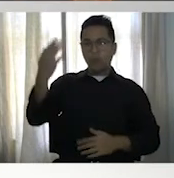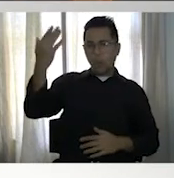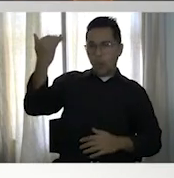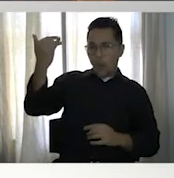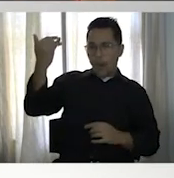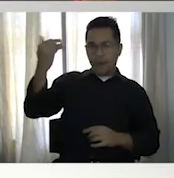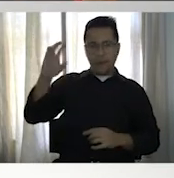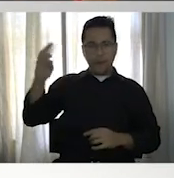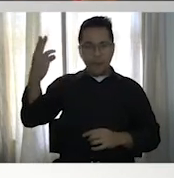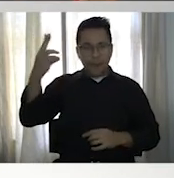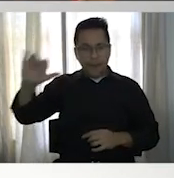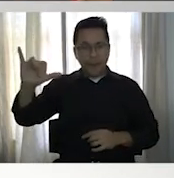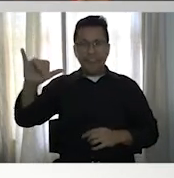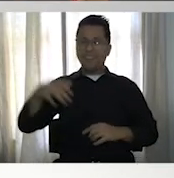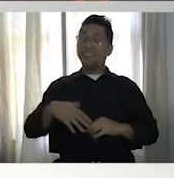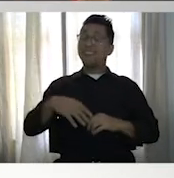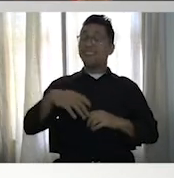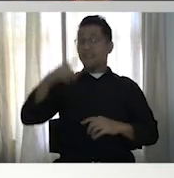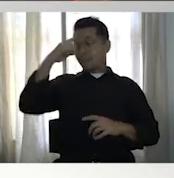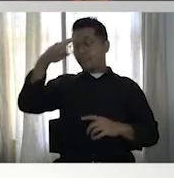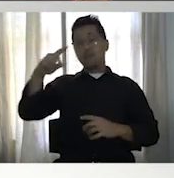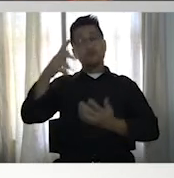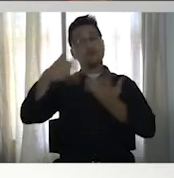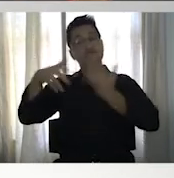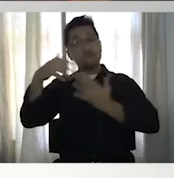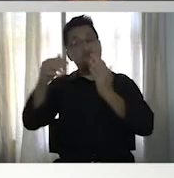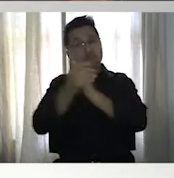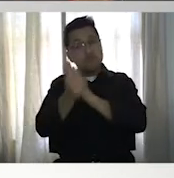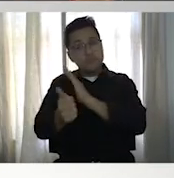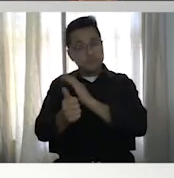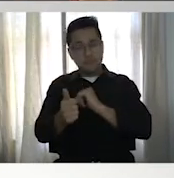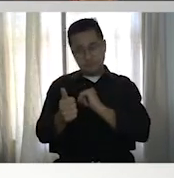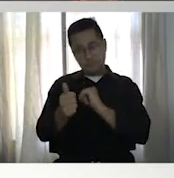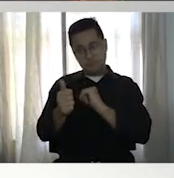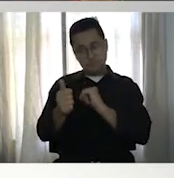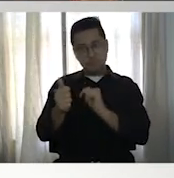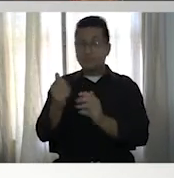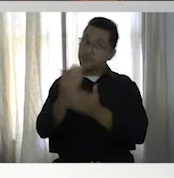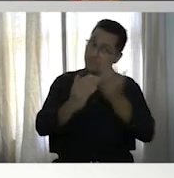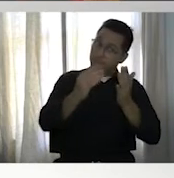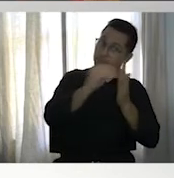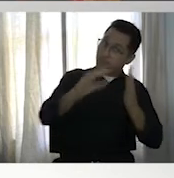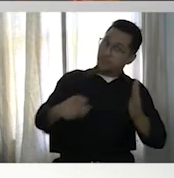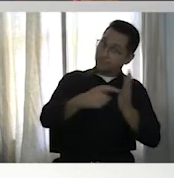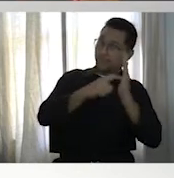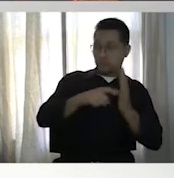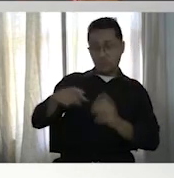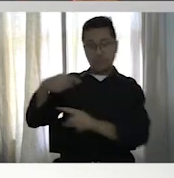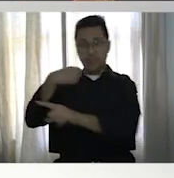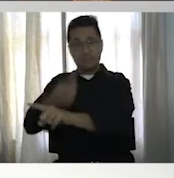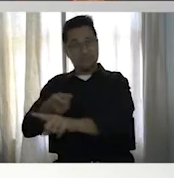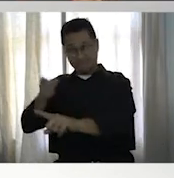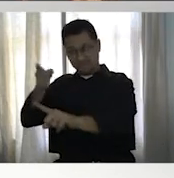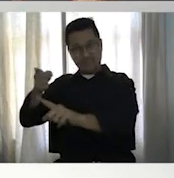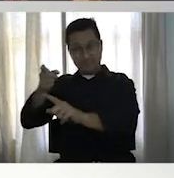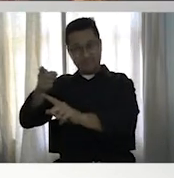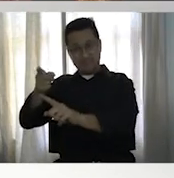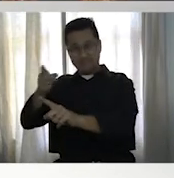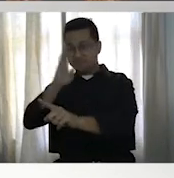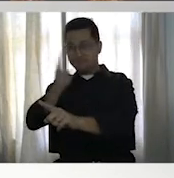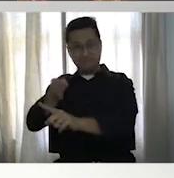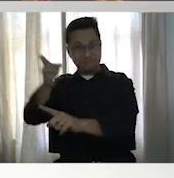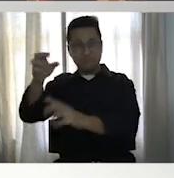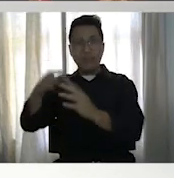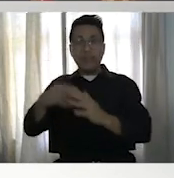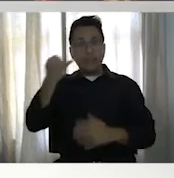In a social skill way of learning, and some of our students need that, it's basically this is the rule. Okay, you need to say